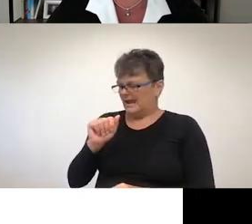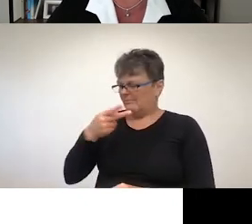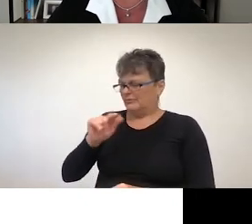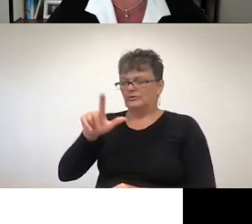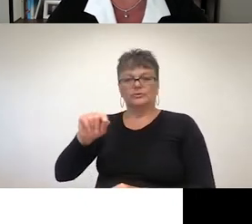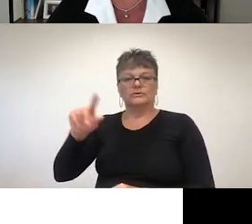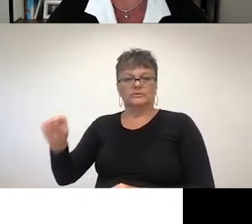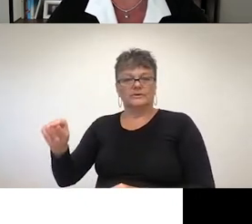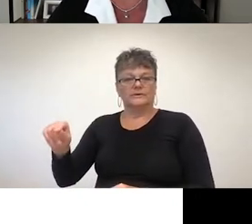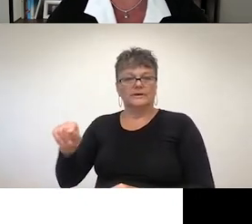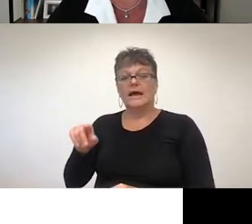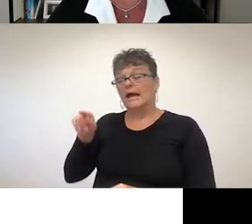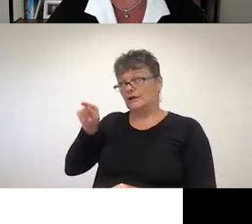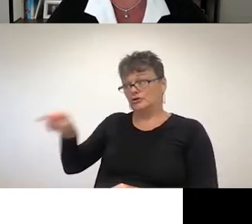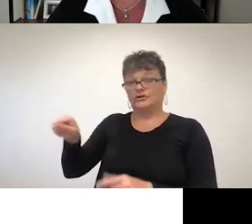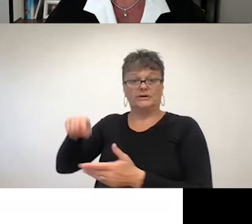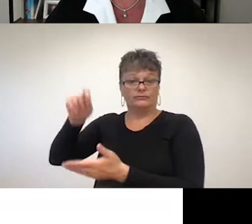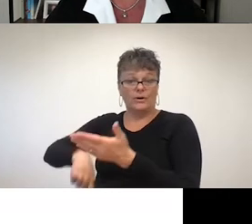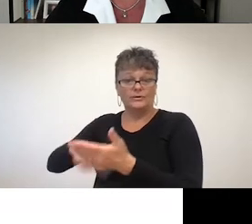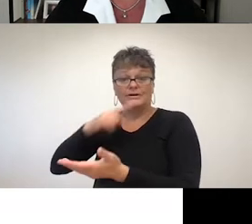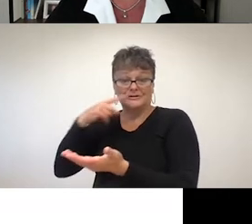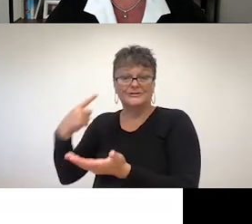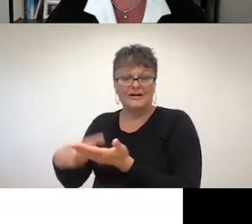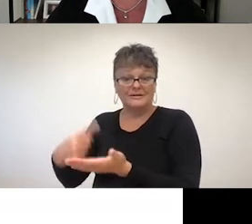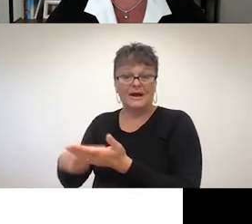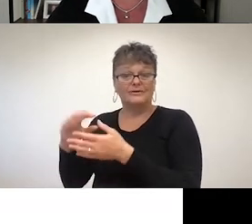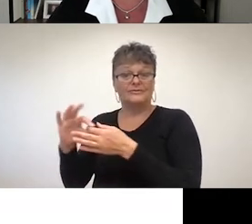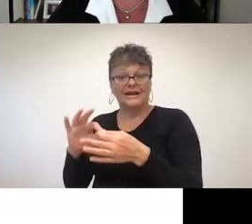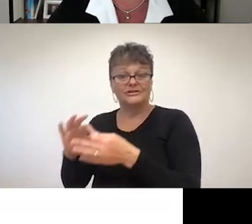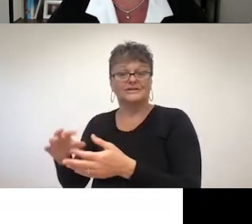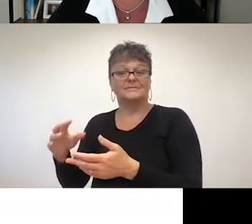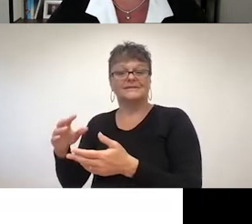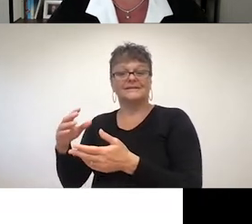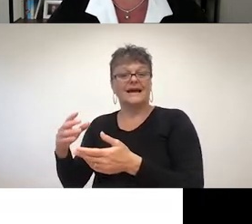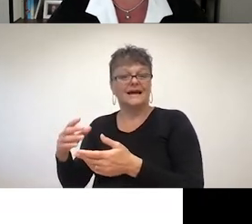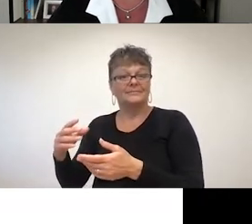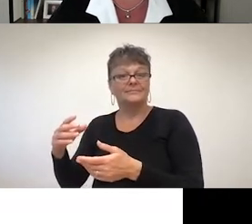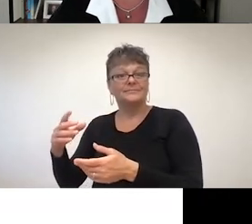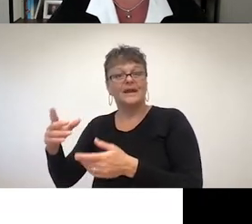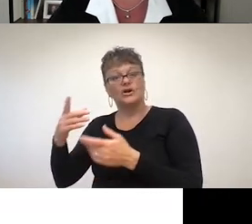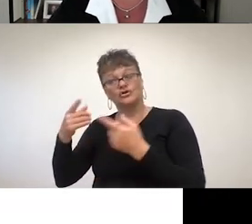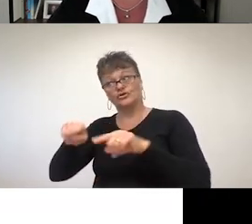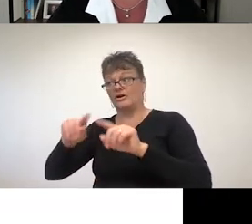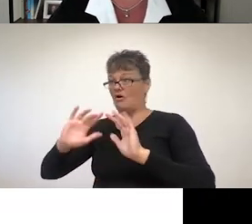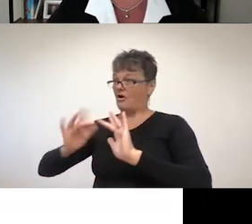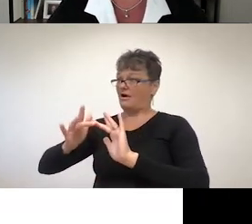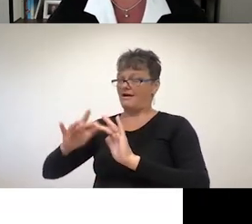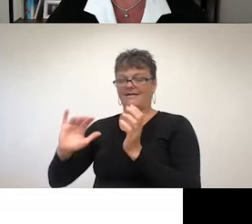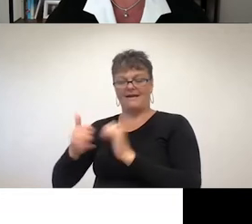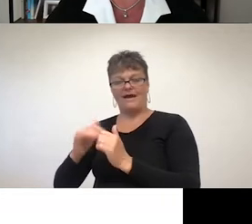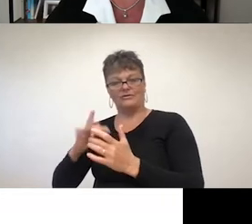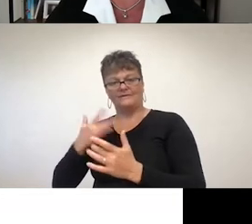authentic connections in an age of COVID online. And she said, this is what our students want to feel. This is what they want to sense from